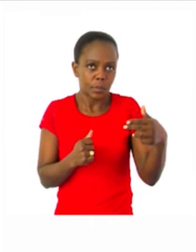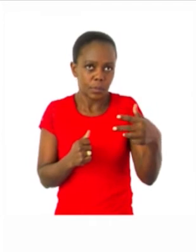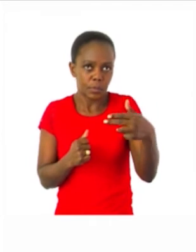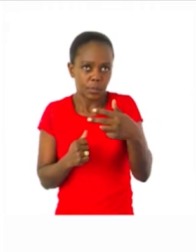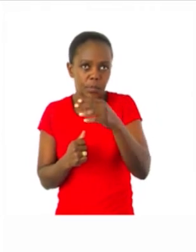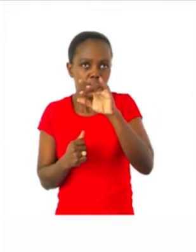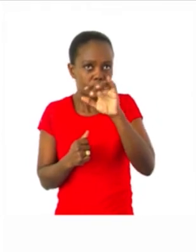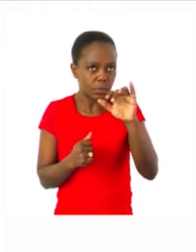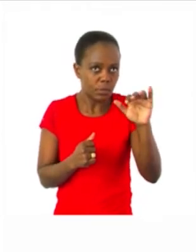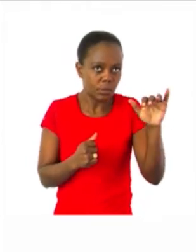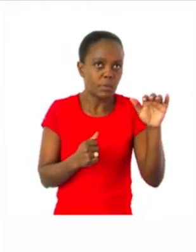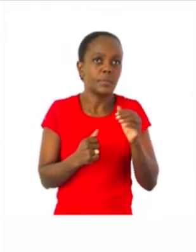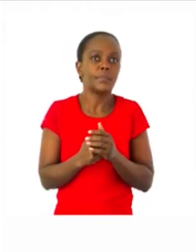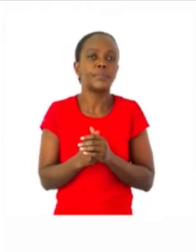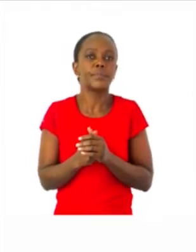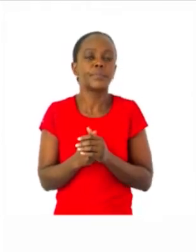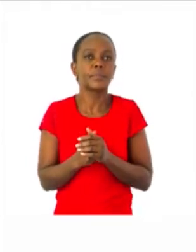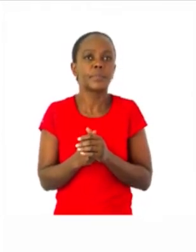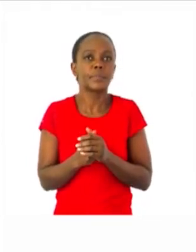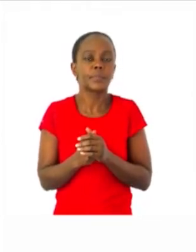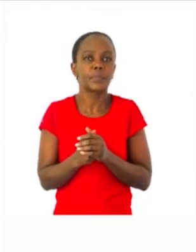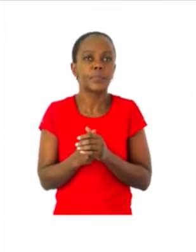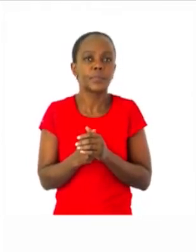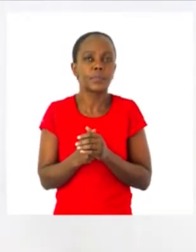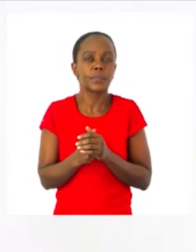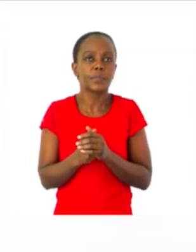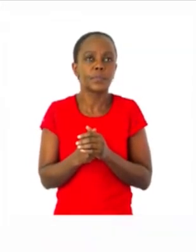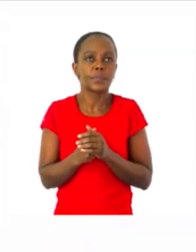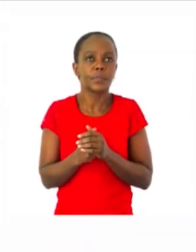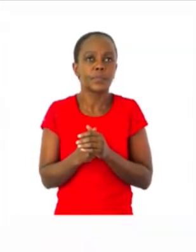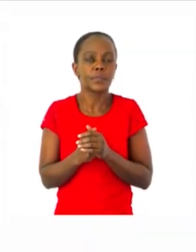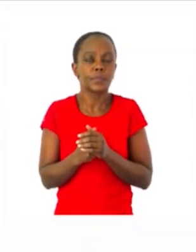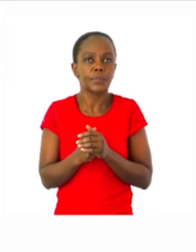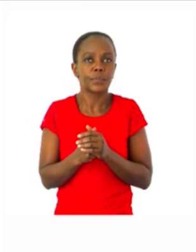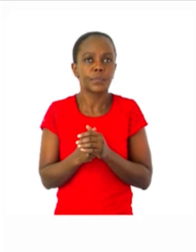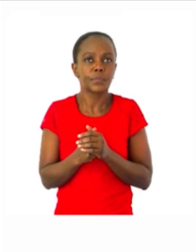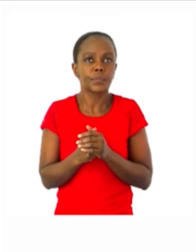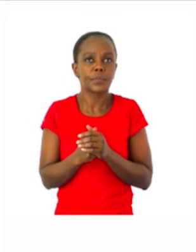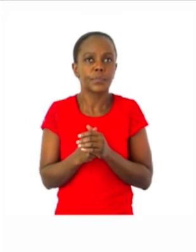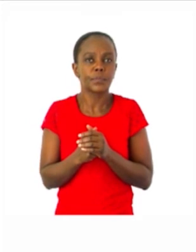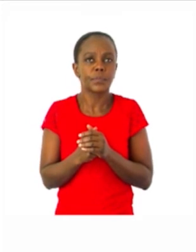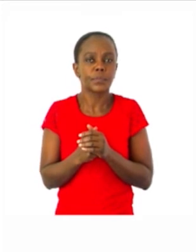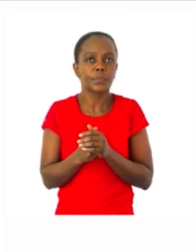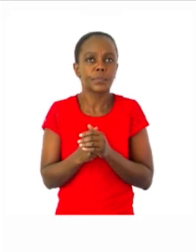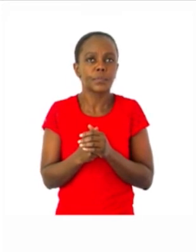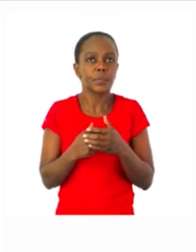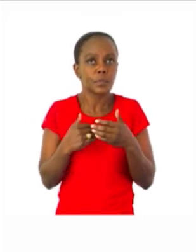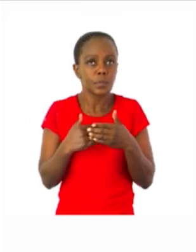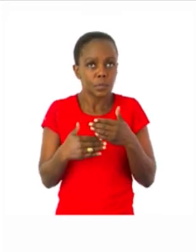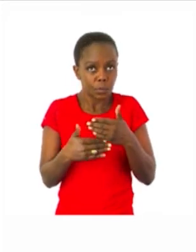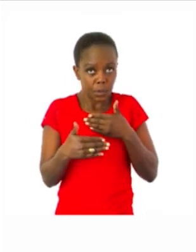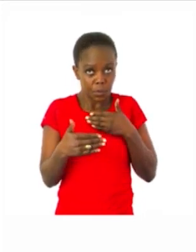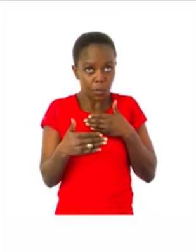that we have been given and we're going to fill in with the help of the pictures. Before we start our